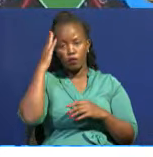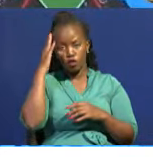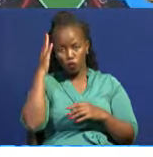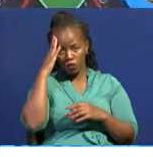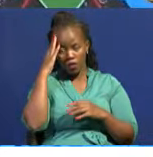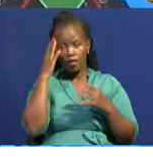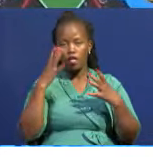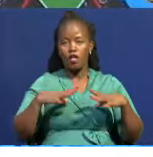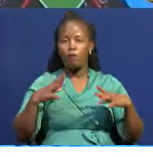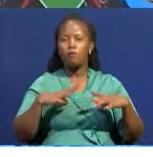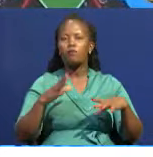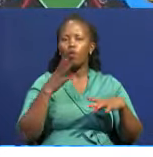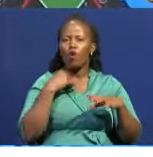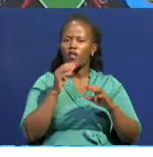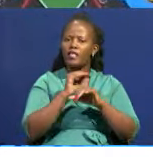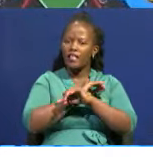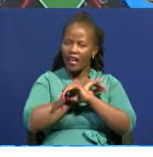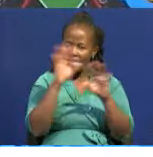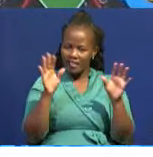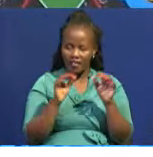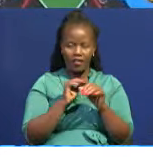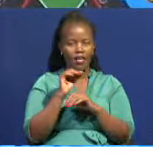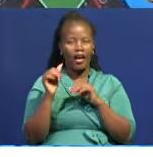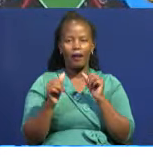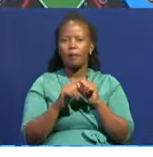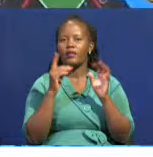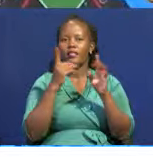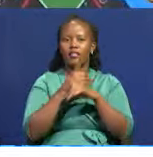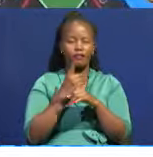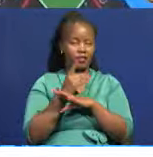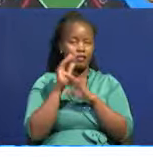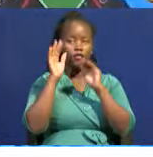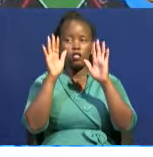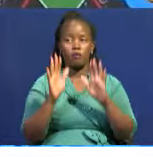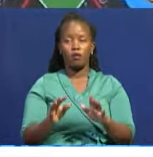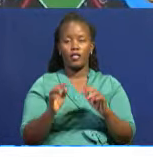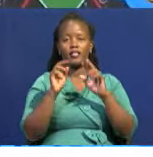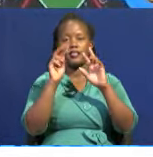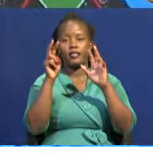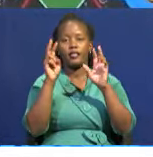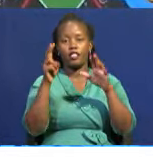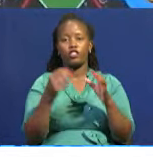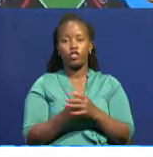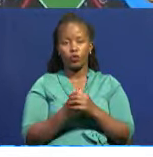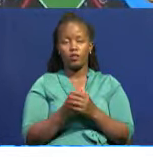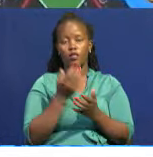need clarity on certain fundamental issues. Maybe this is the moment.